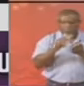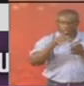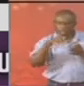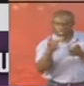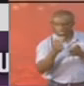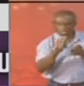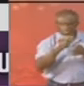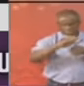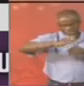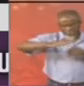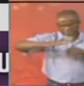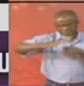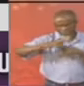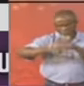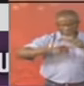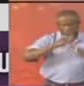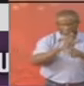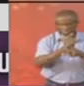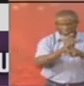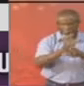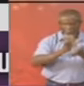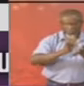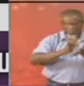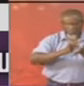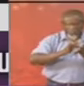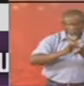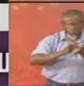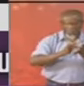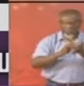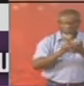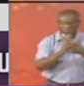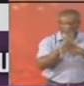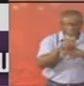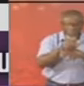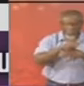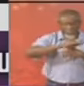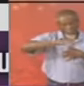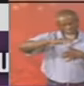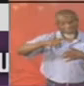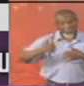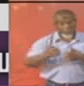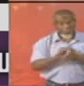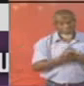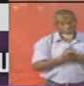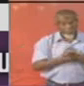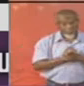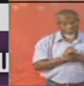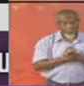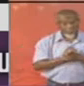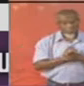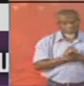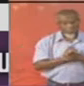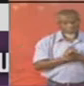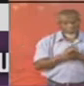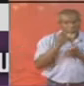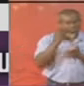study coming out of Stanford in January this year that seemed to suggest